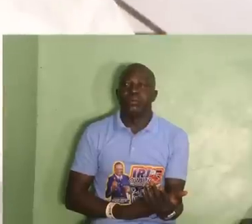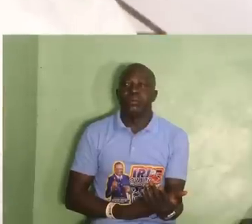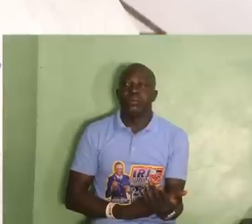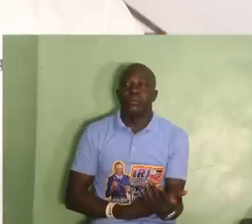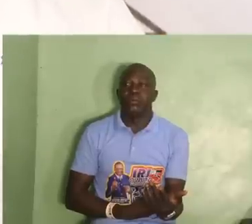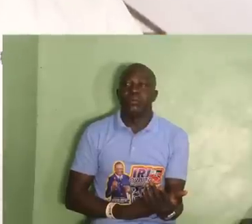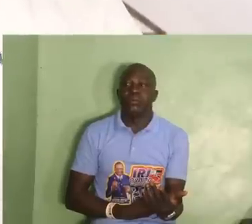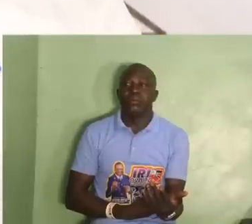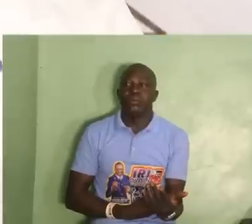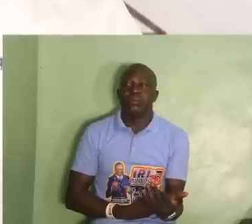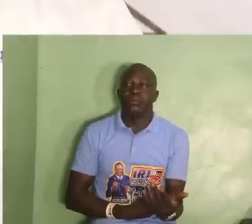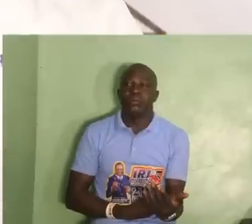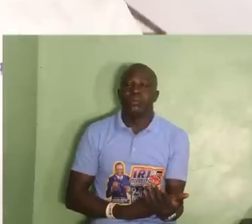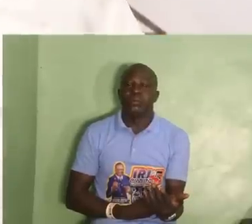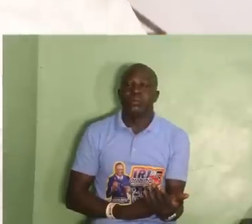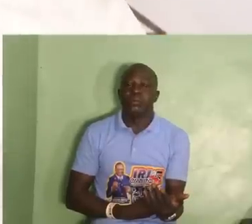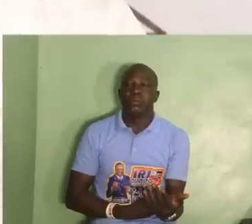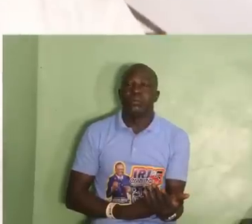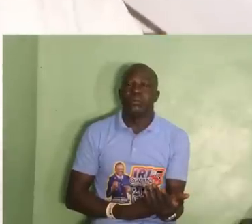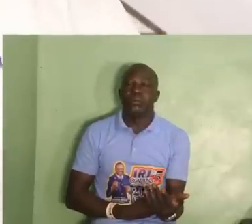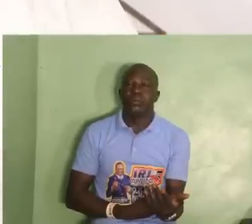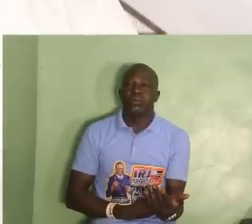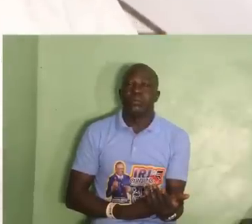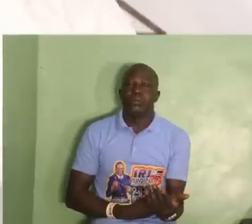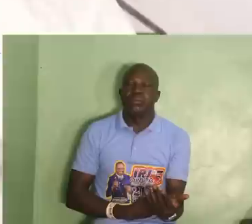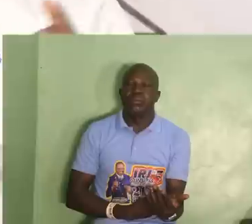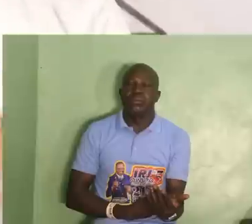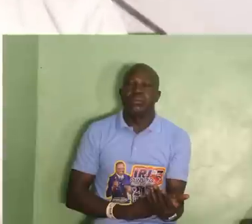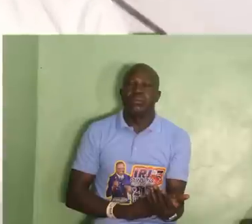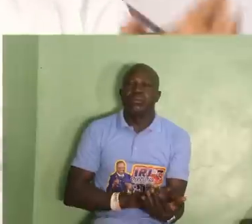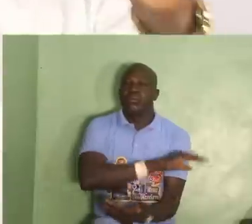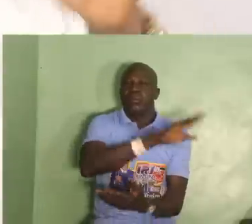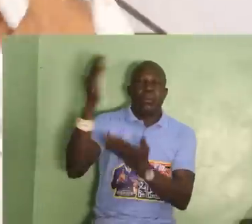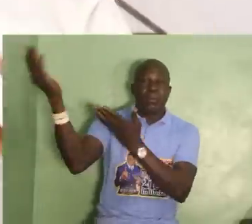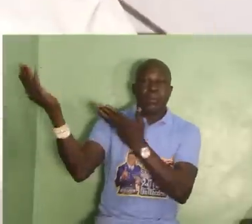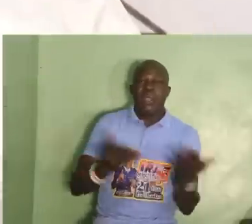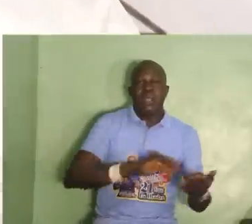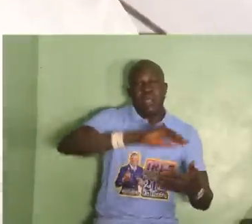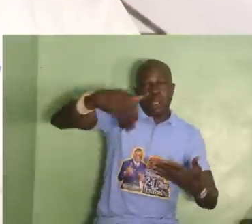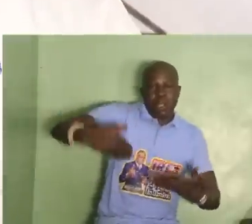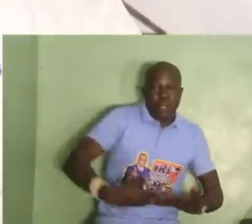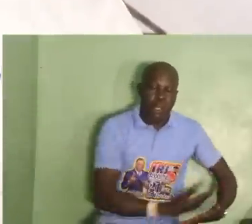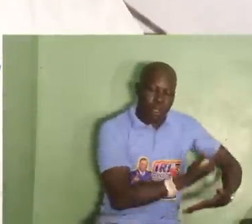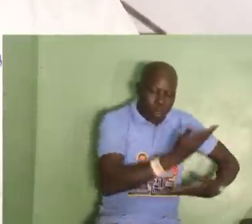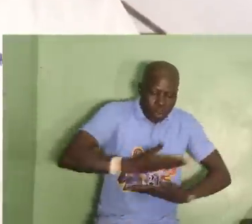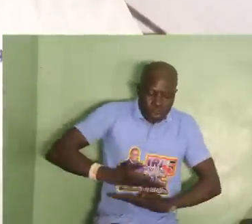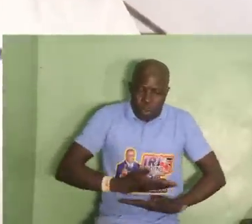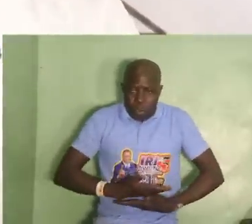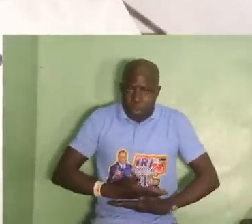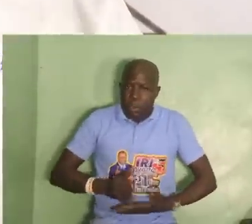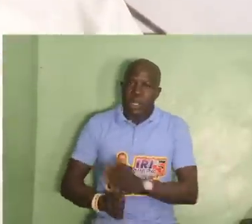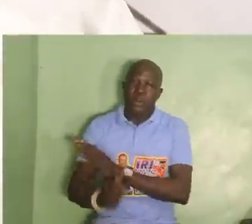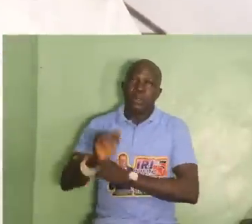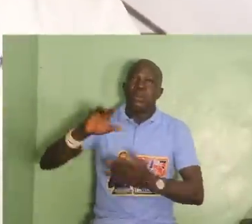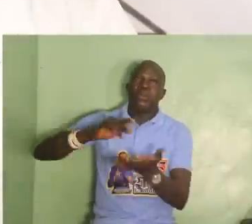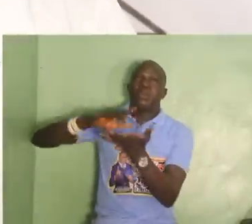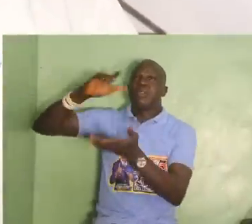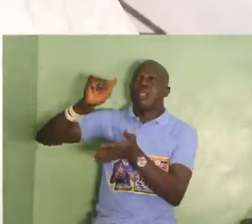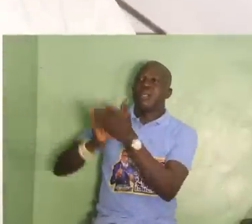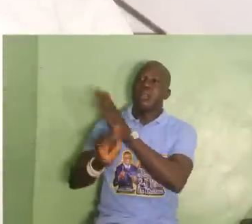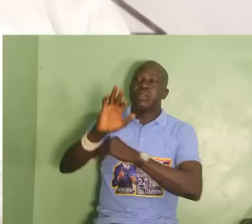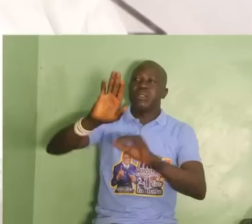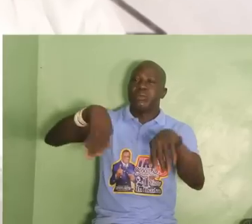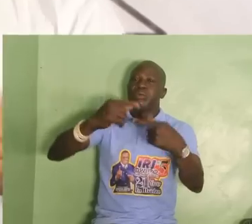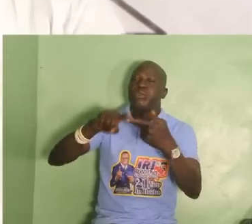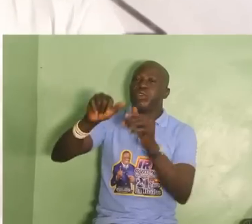adale. Amen. O ne kure were were. Amen. Don't die young. Be yawo re alado. Amen. Ebe sebi oba.